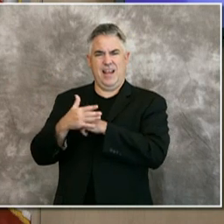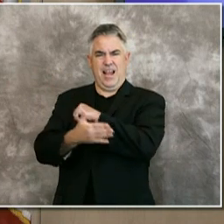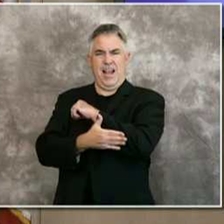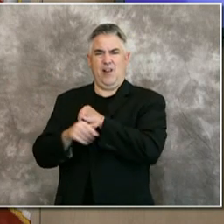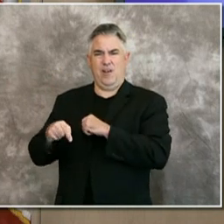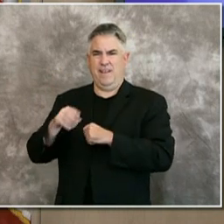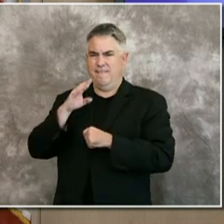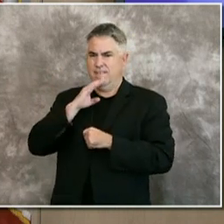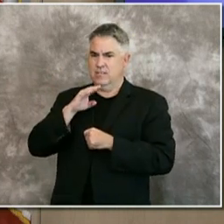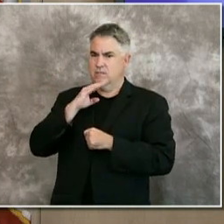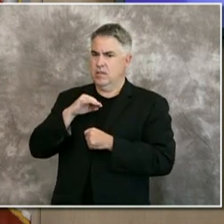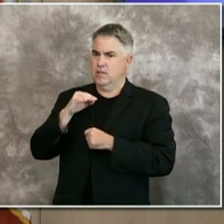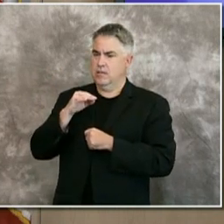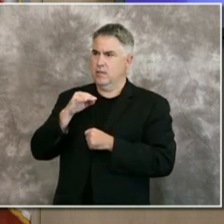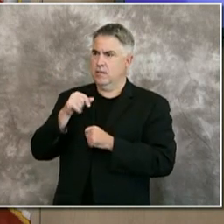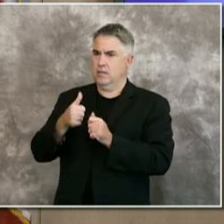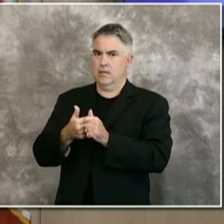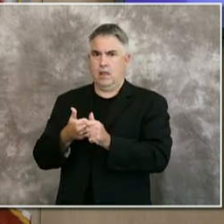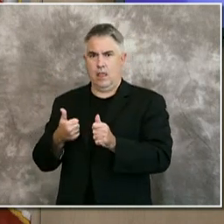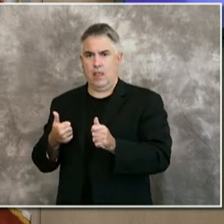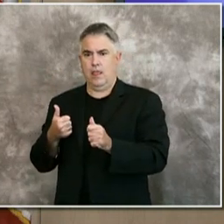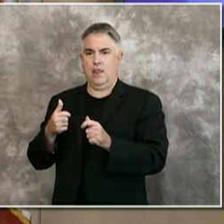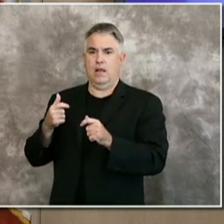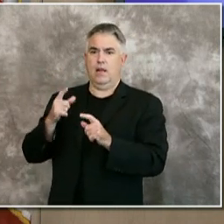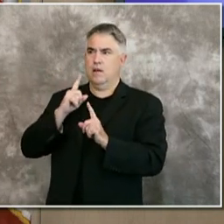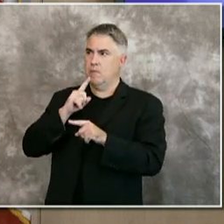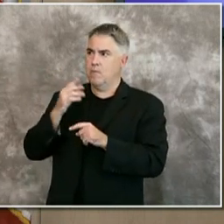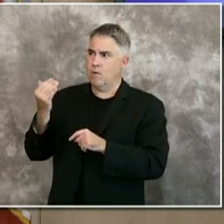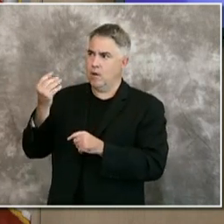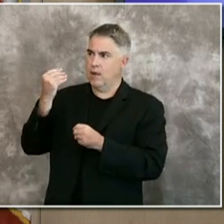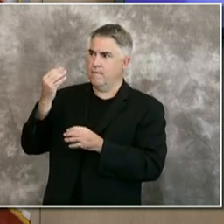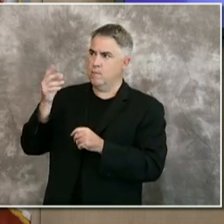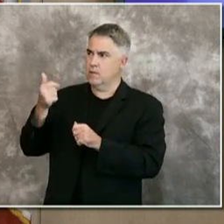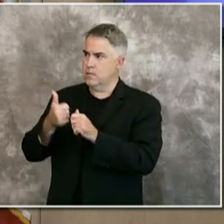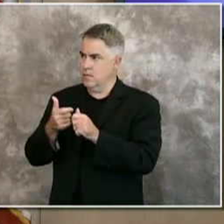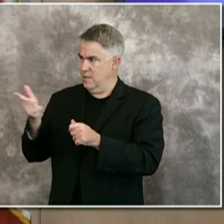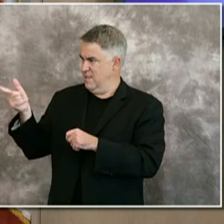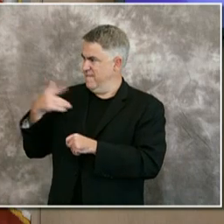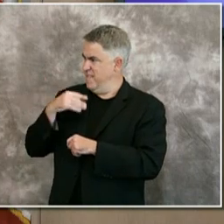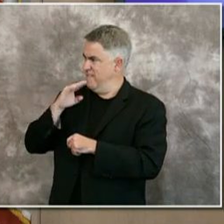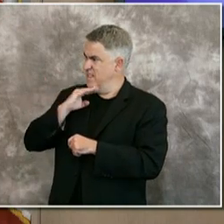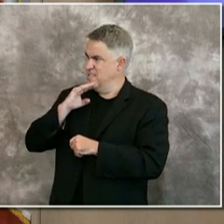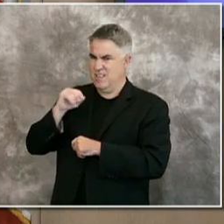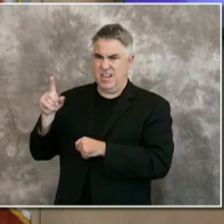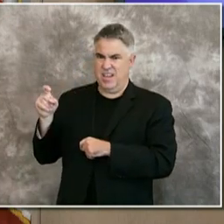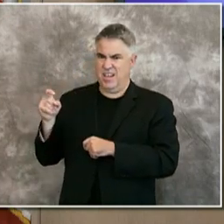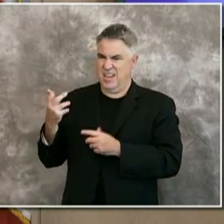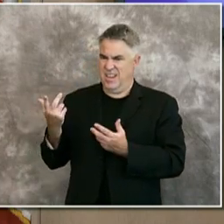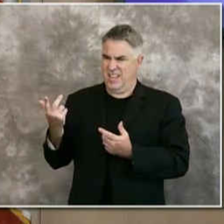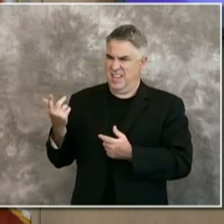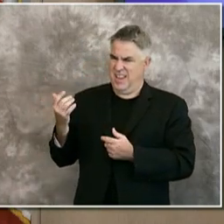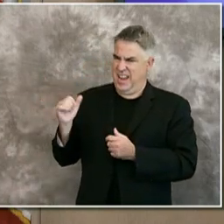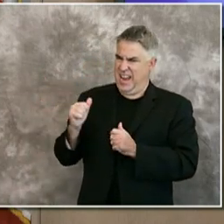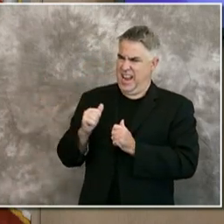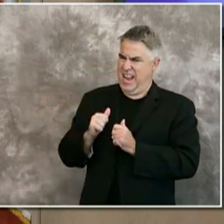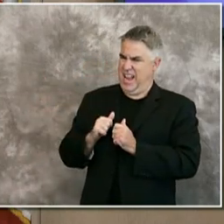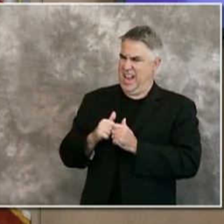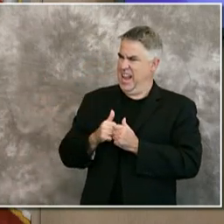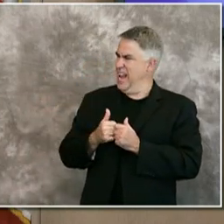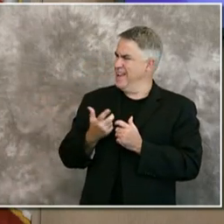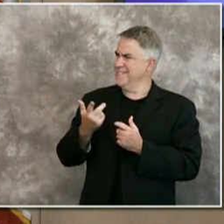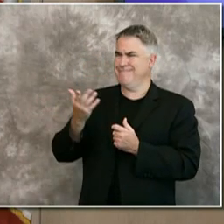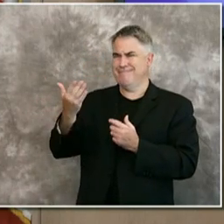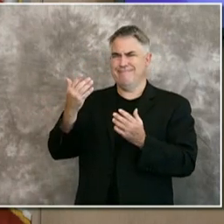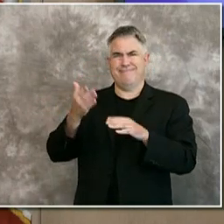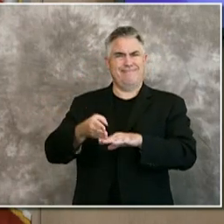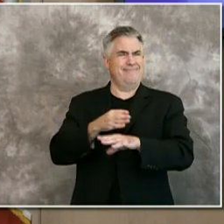these delays in reporting test results, and what would it take to significantly speed up reporting? Okay, Dr. Wooten's